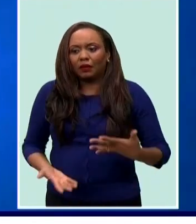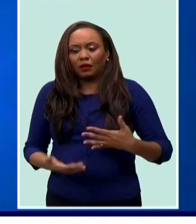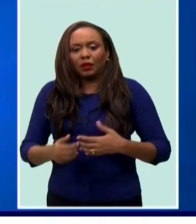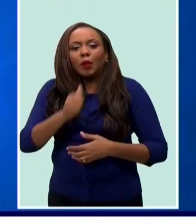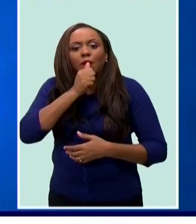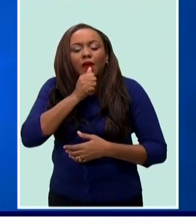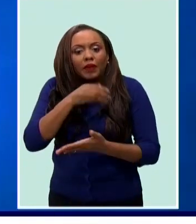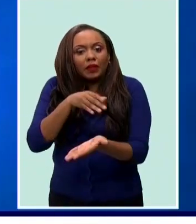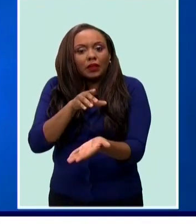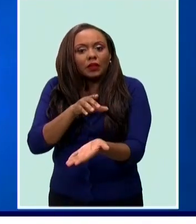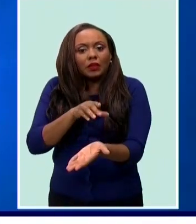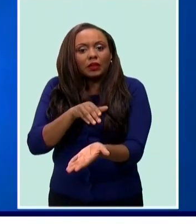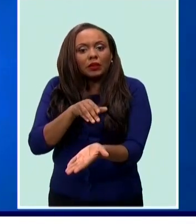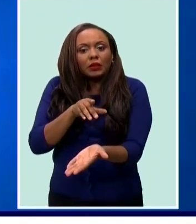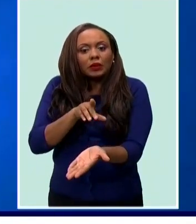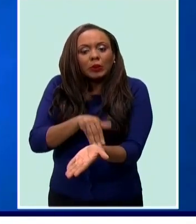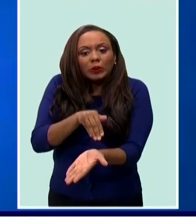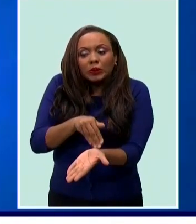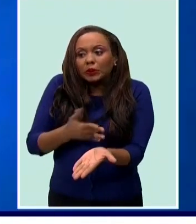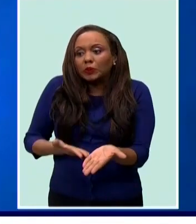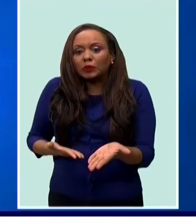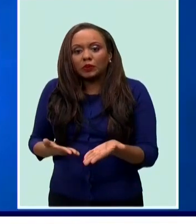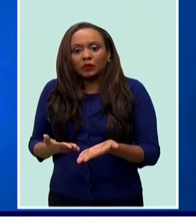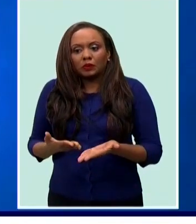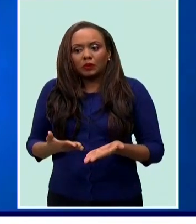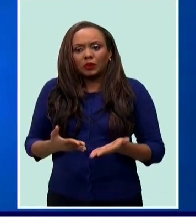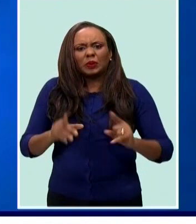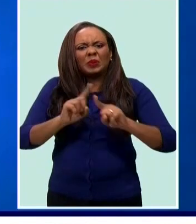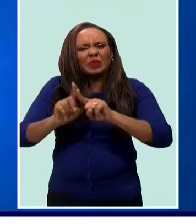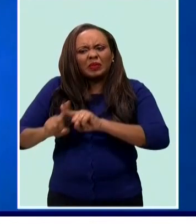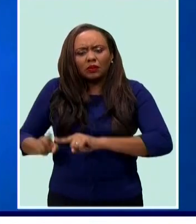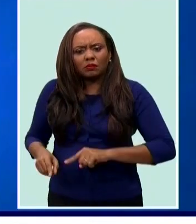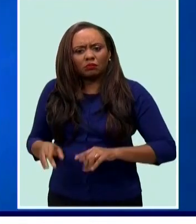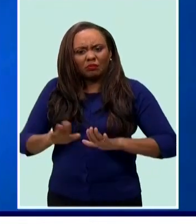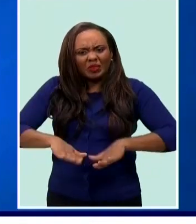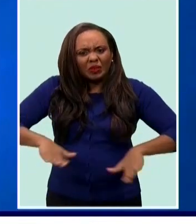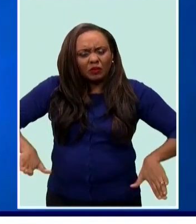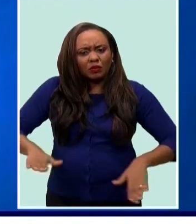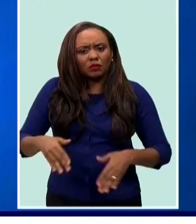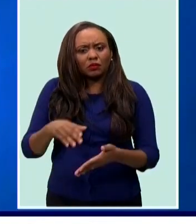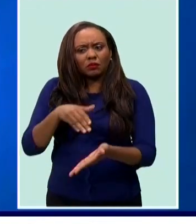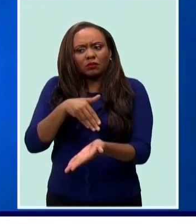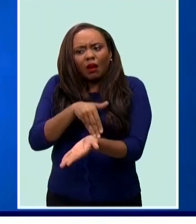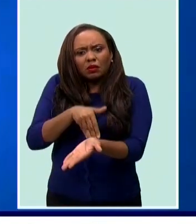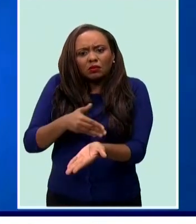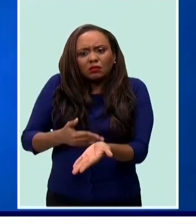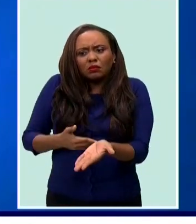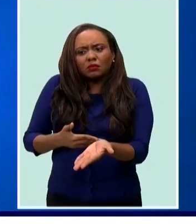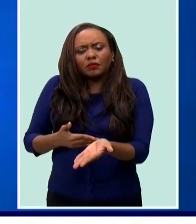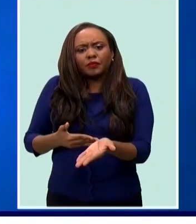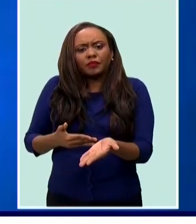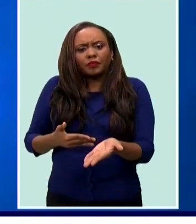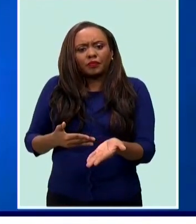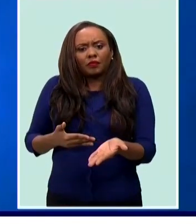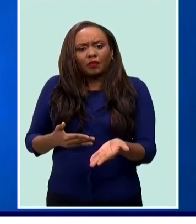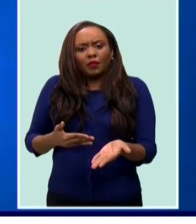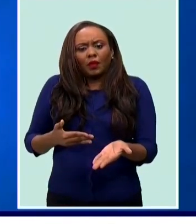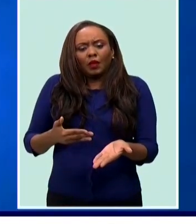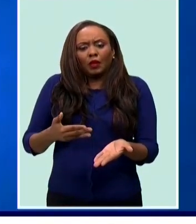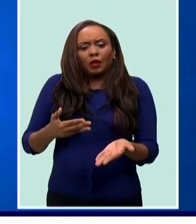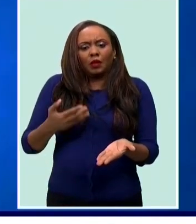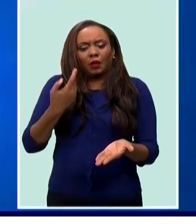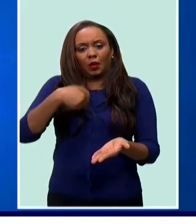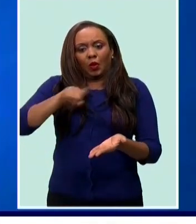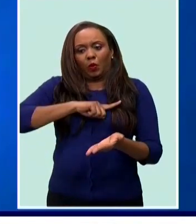sector doctors also assist us, so many of our pediatricians are on board with this approach. We have been